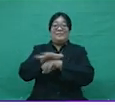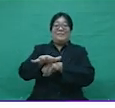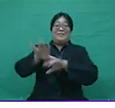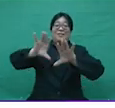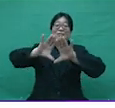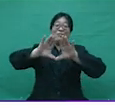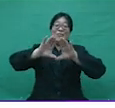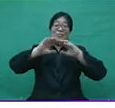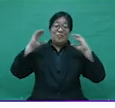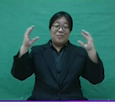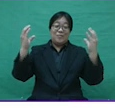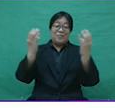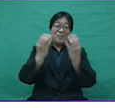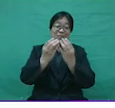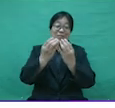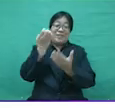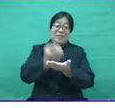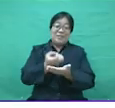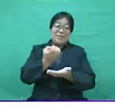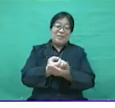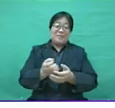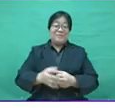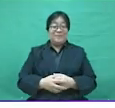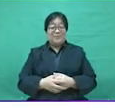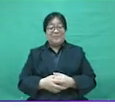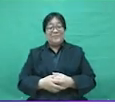affecting the whole society and the whole economy.